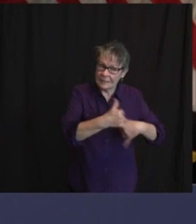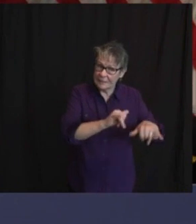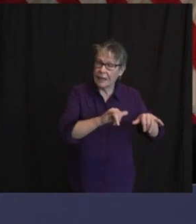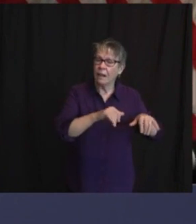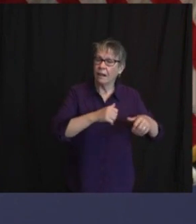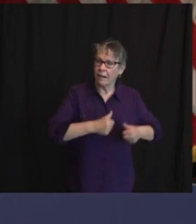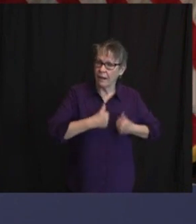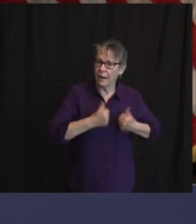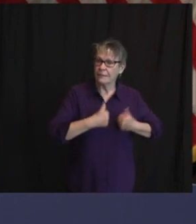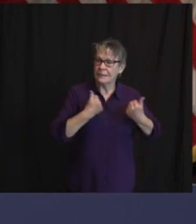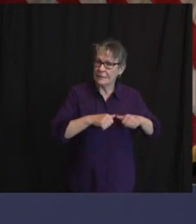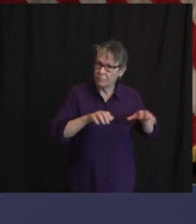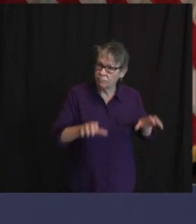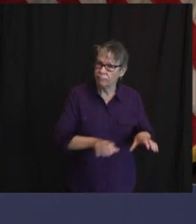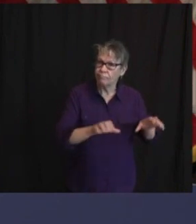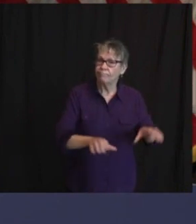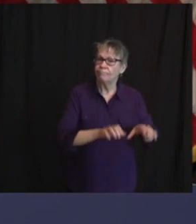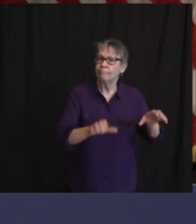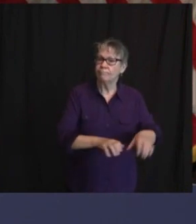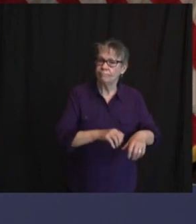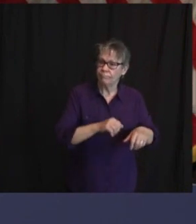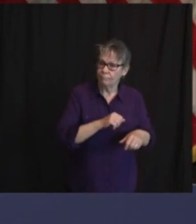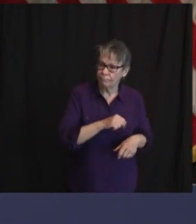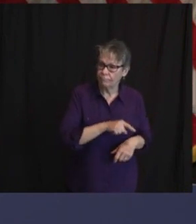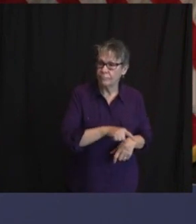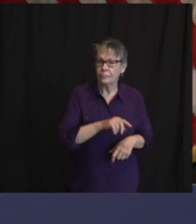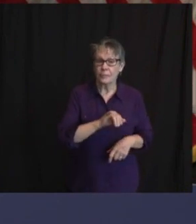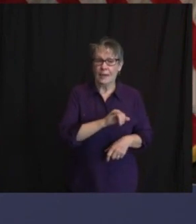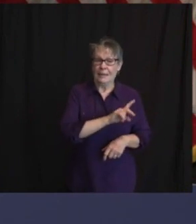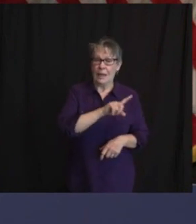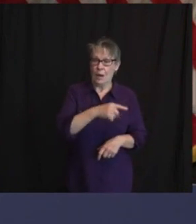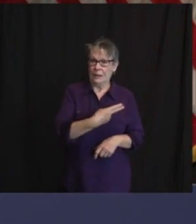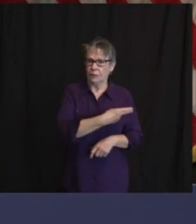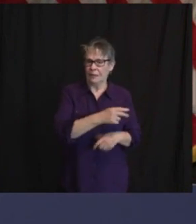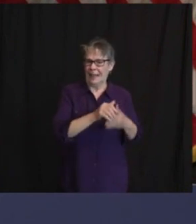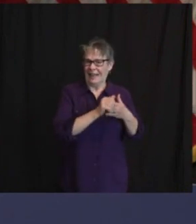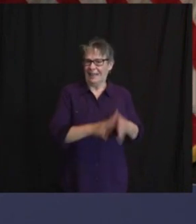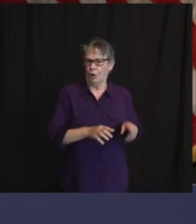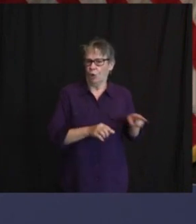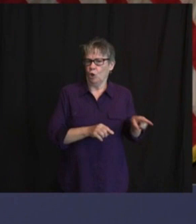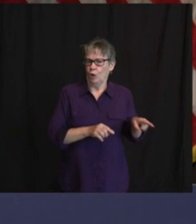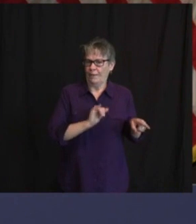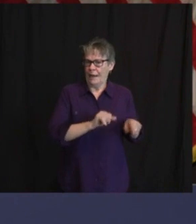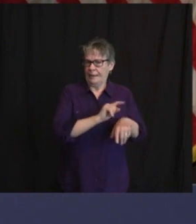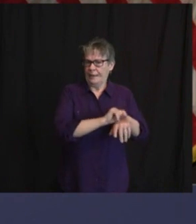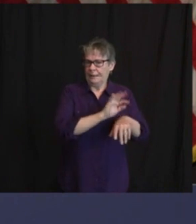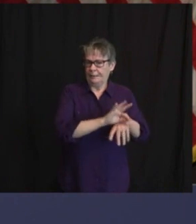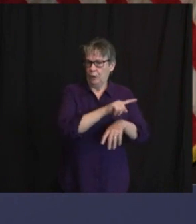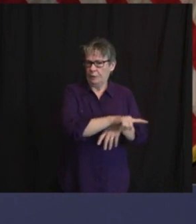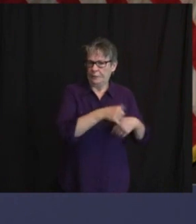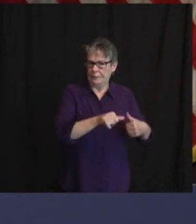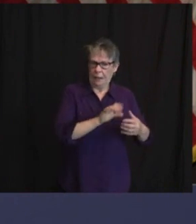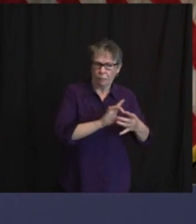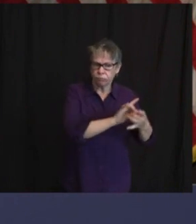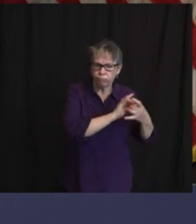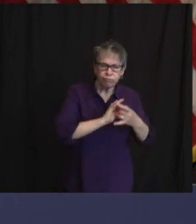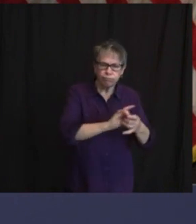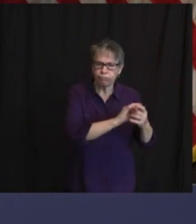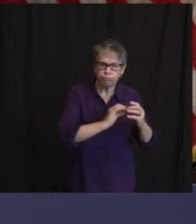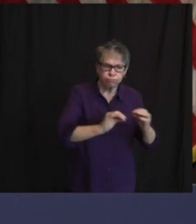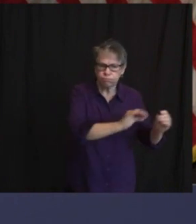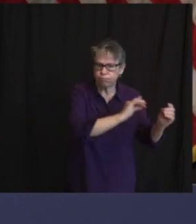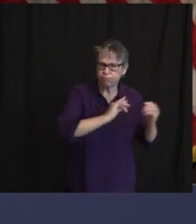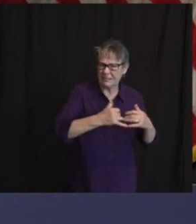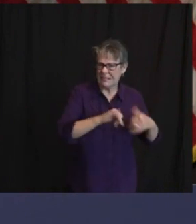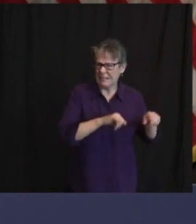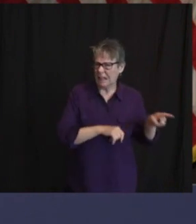It's clearly under Judy's leadership. It's the war room at the Rock. It's the variety. It's Jared Maples. It's Carol Johnson